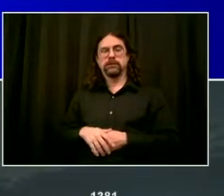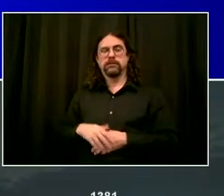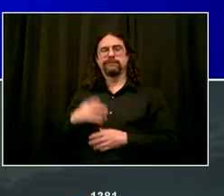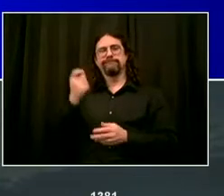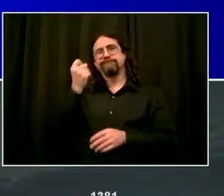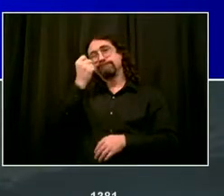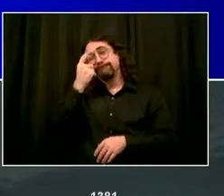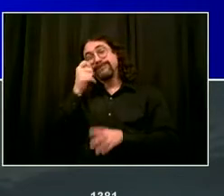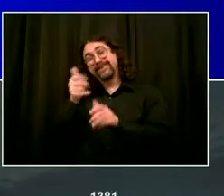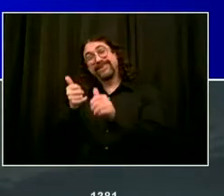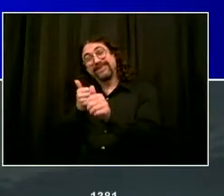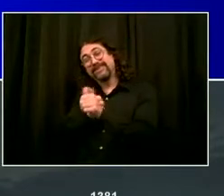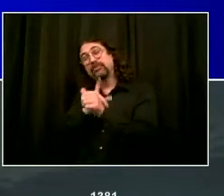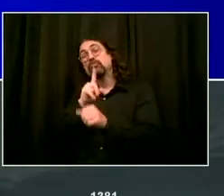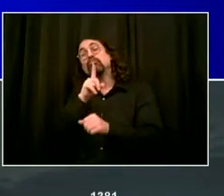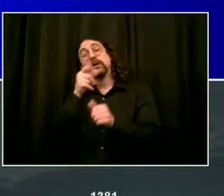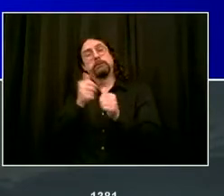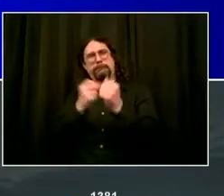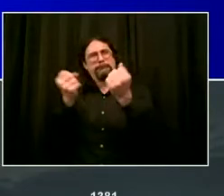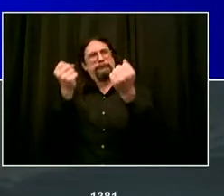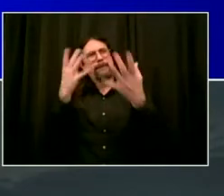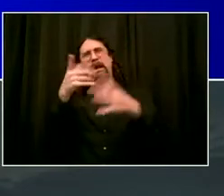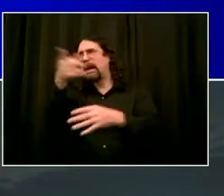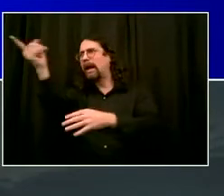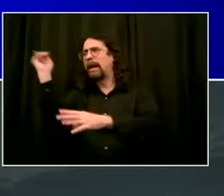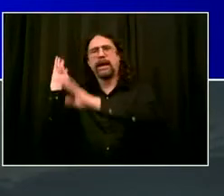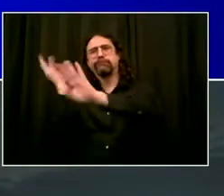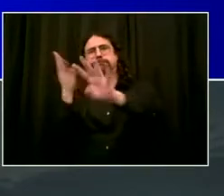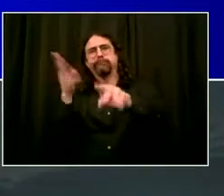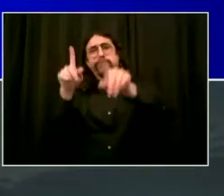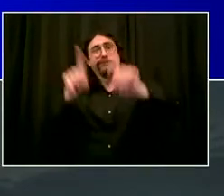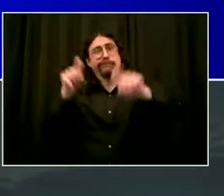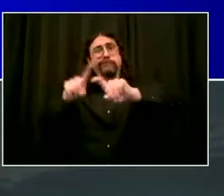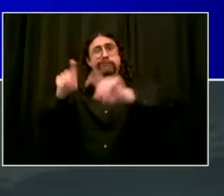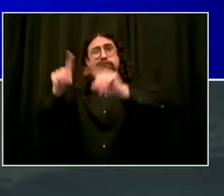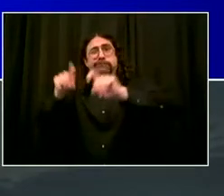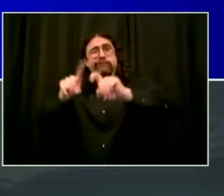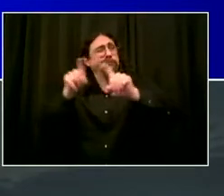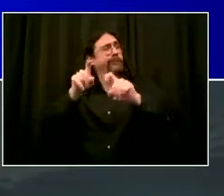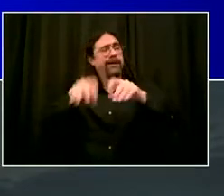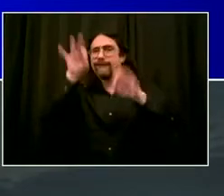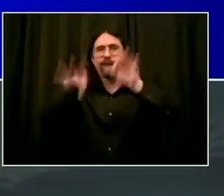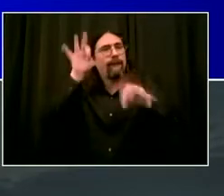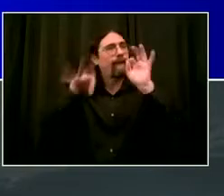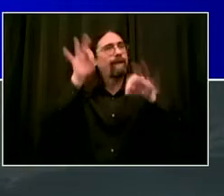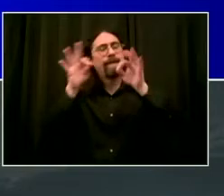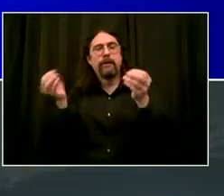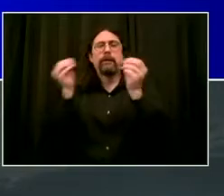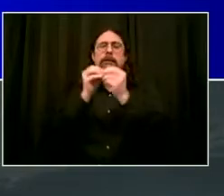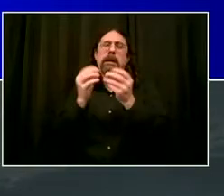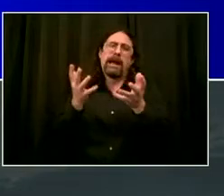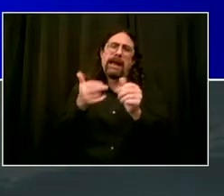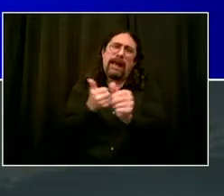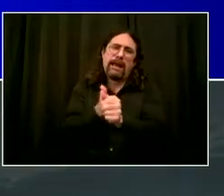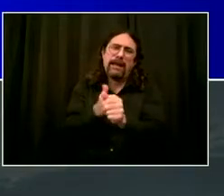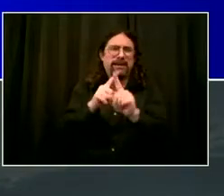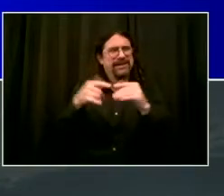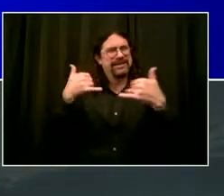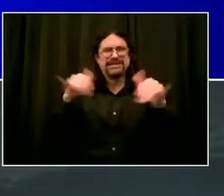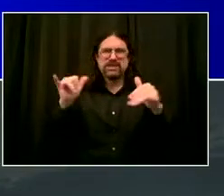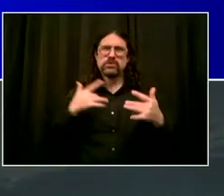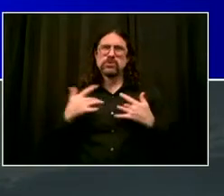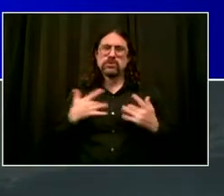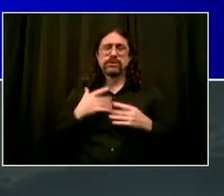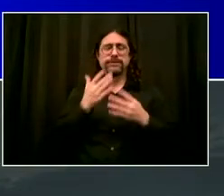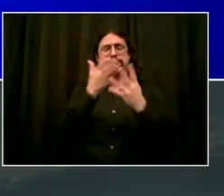about what's happening and number three percentage of people testing positive Citywide for covid-19 threshold 5% today's report